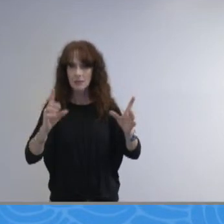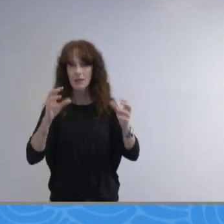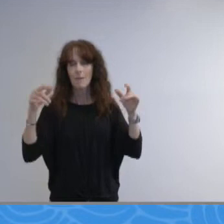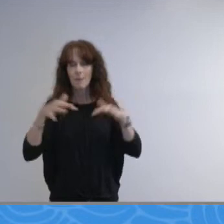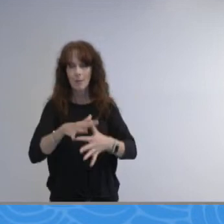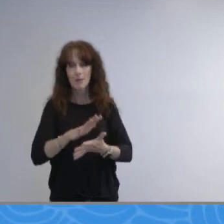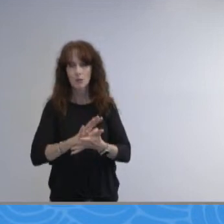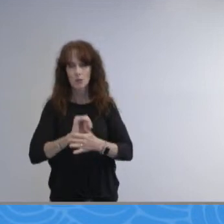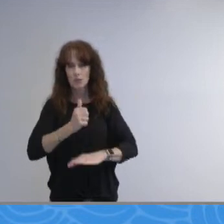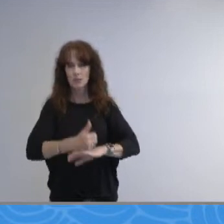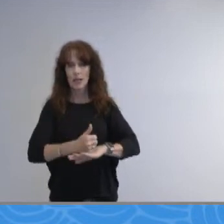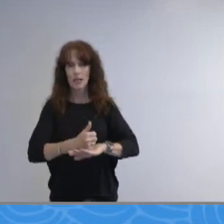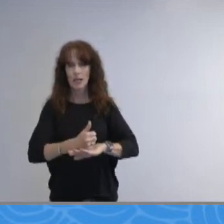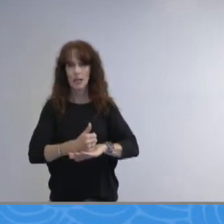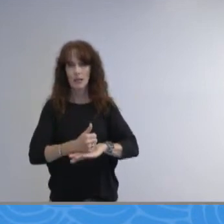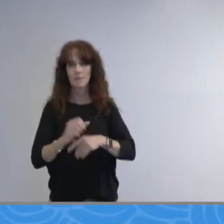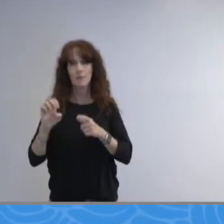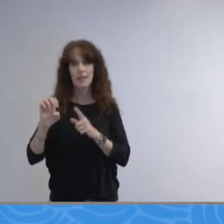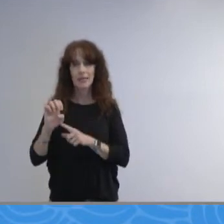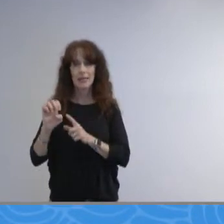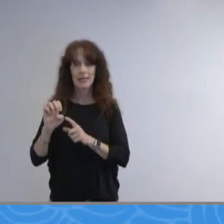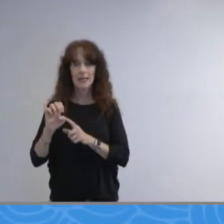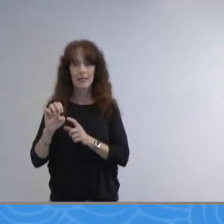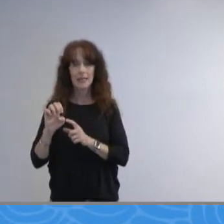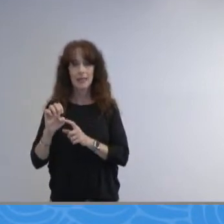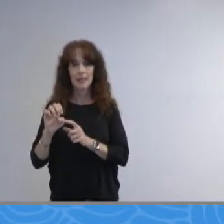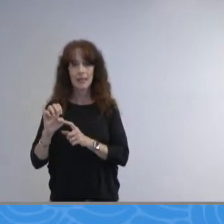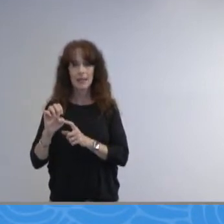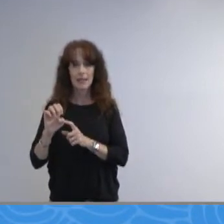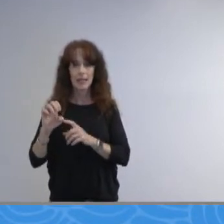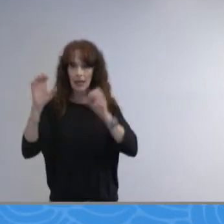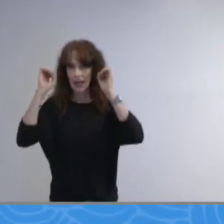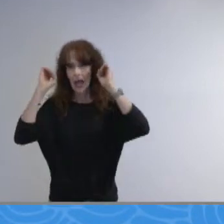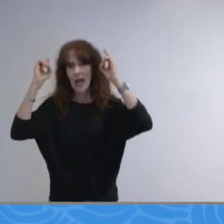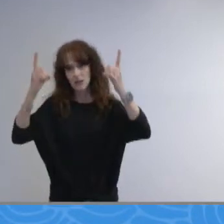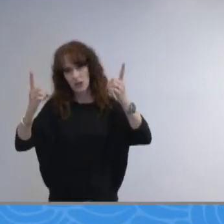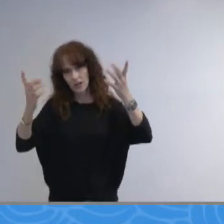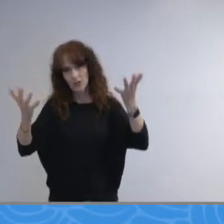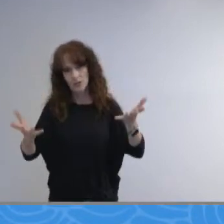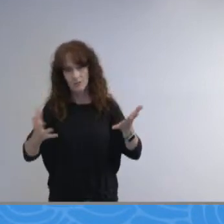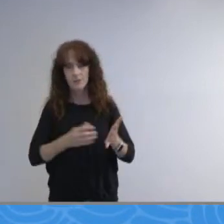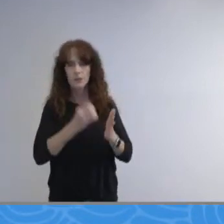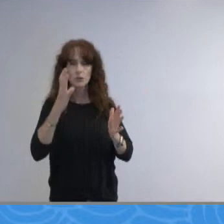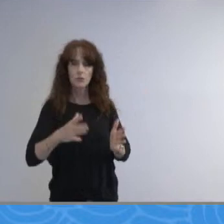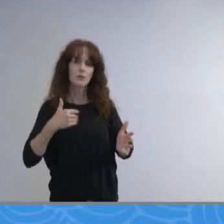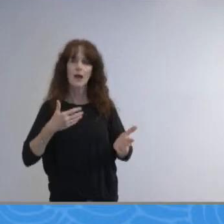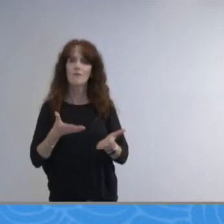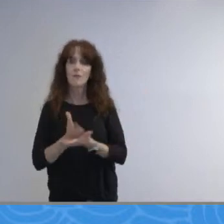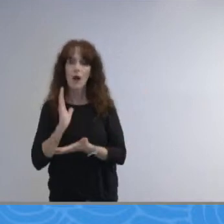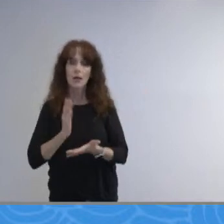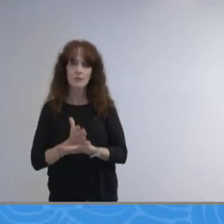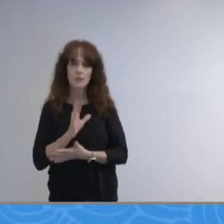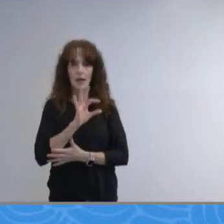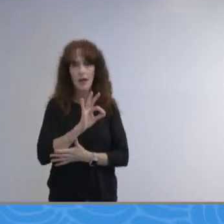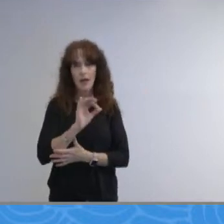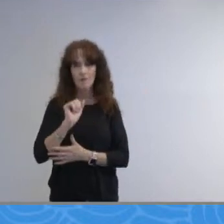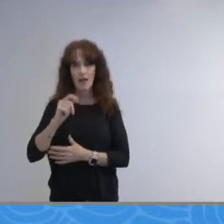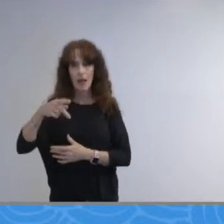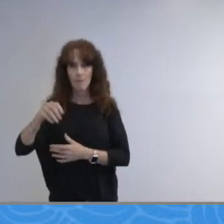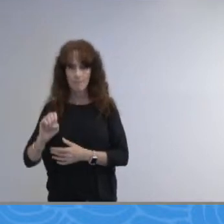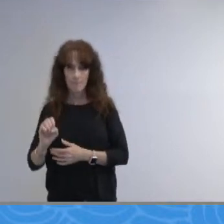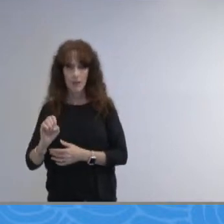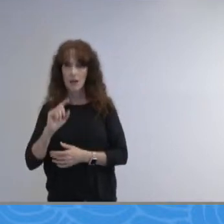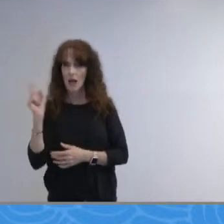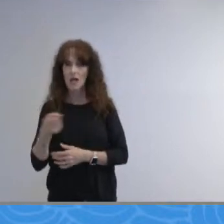setting. And the E in FAPE stands for education. So students have rights to FAPE, which includes not